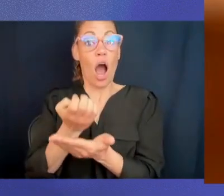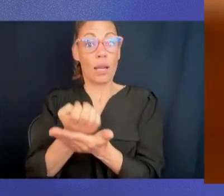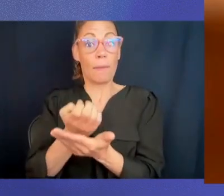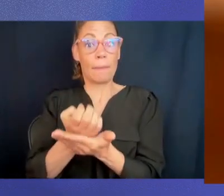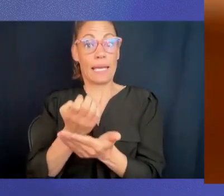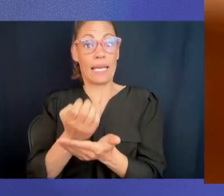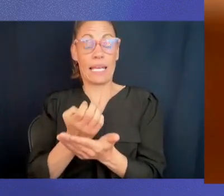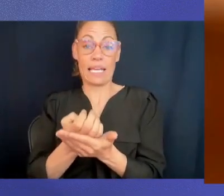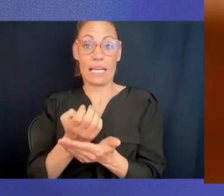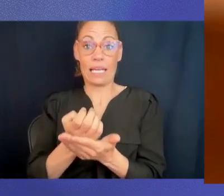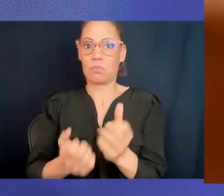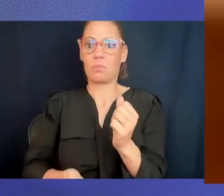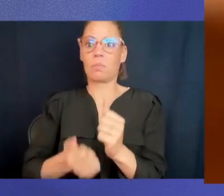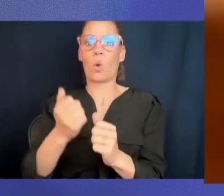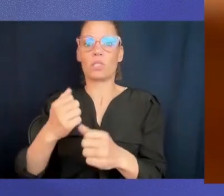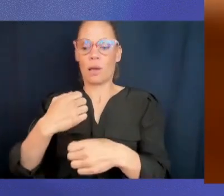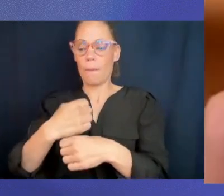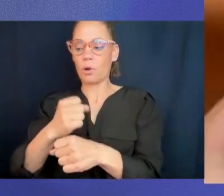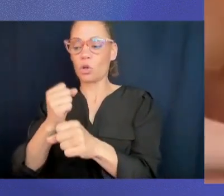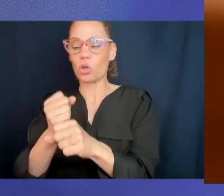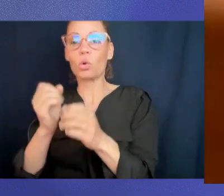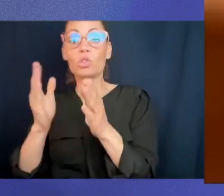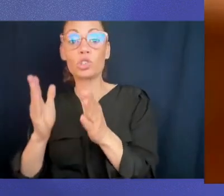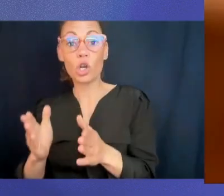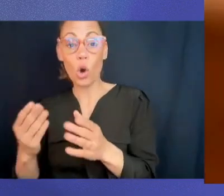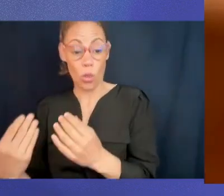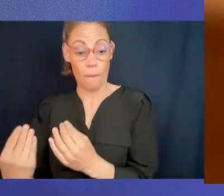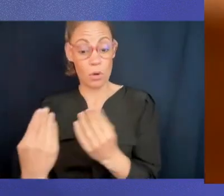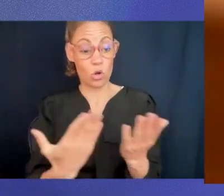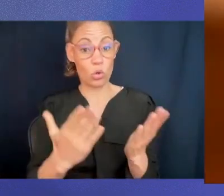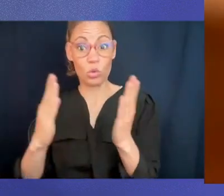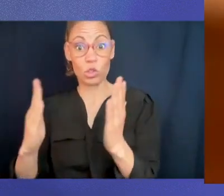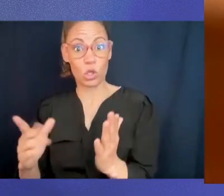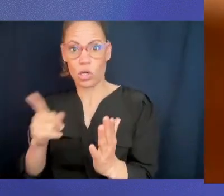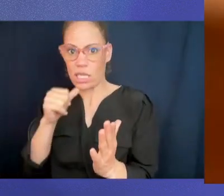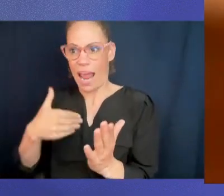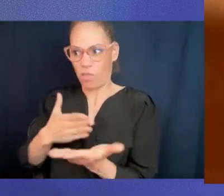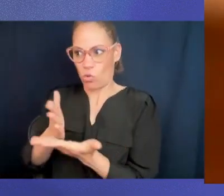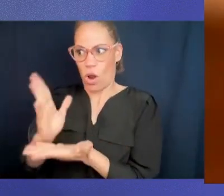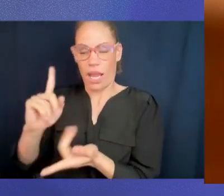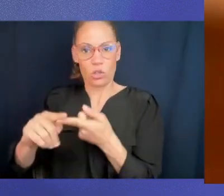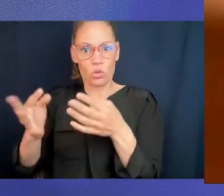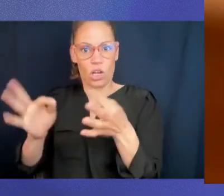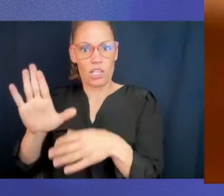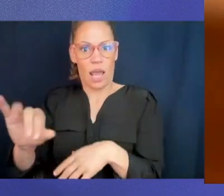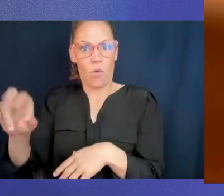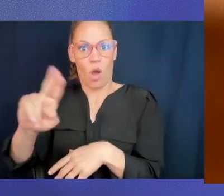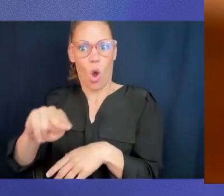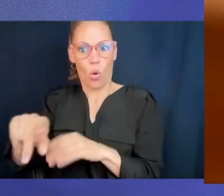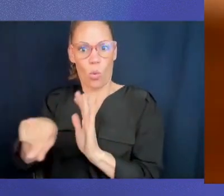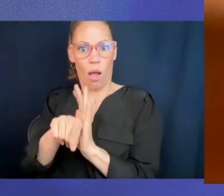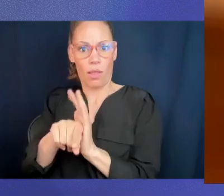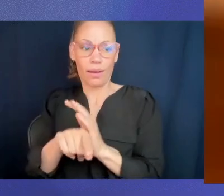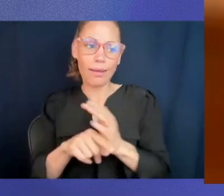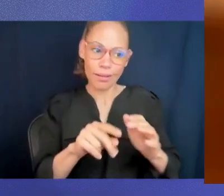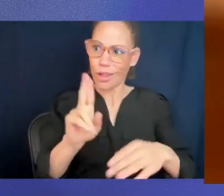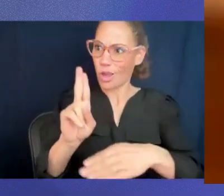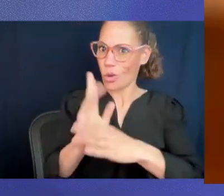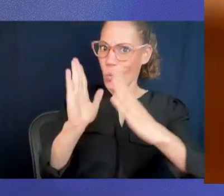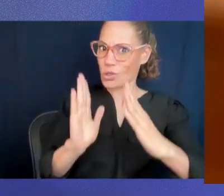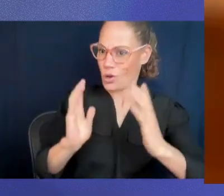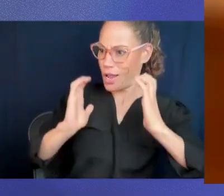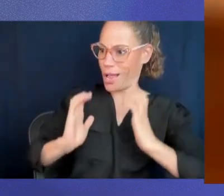what they do. The customer does, the person using that service, and smart, successful,